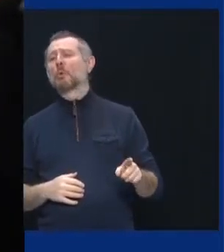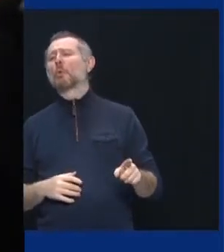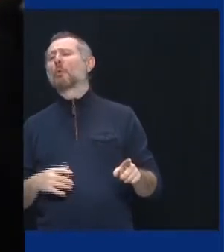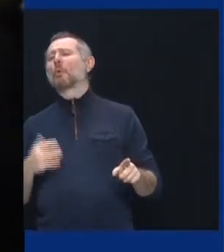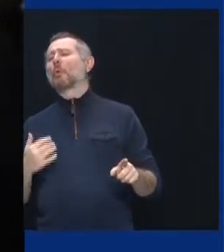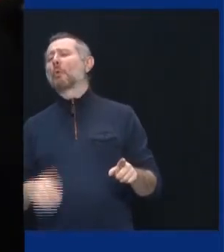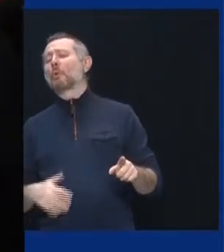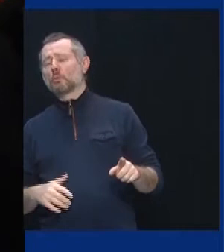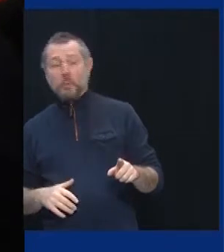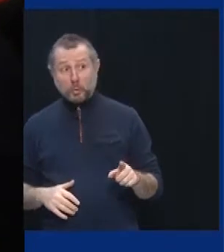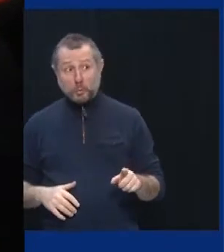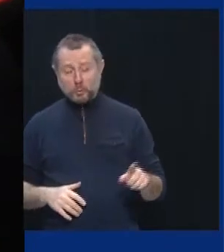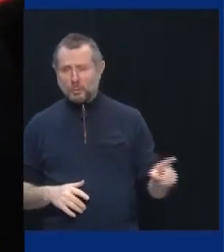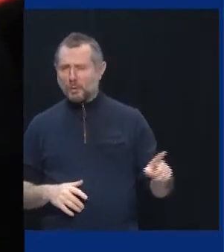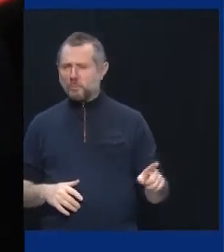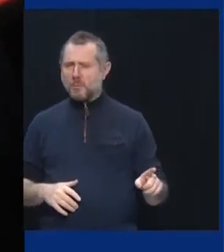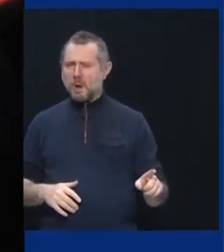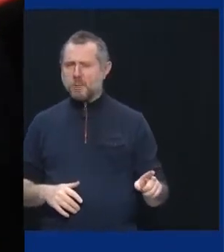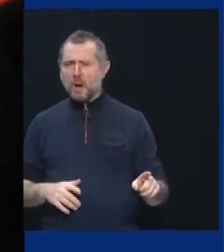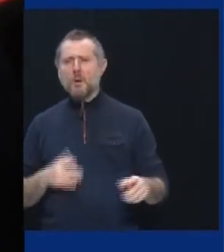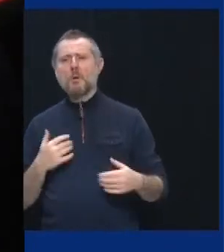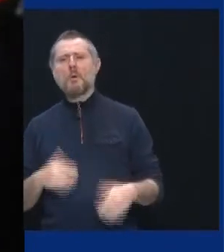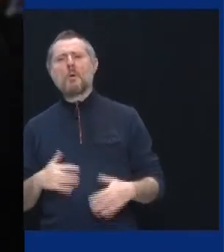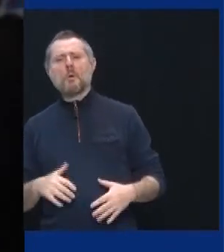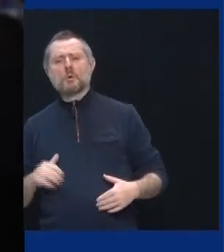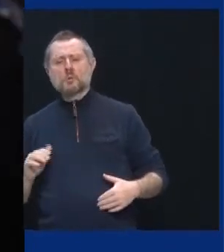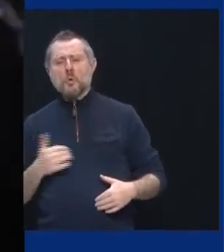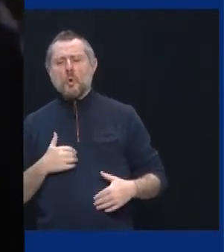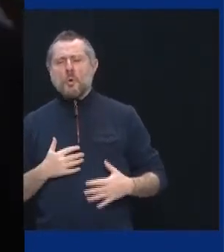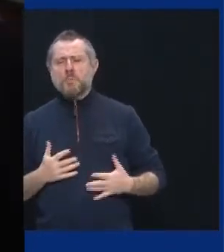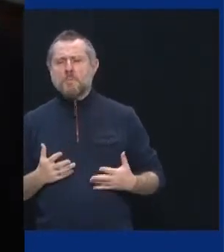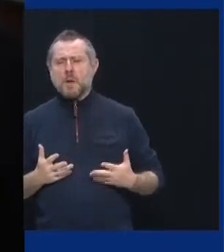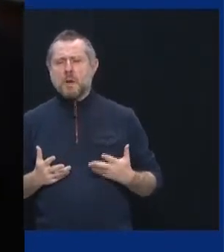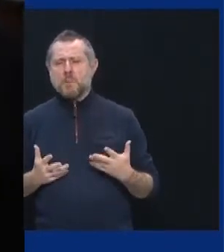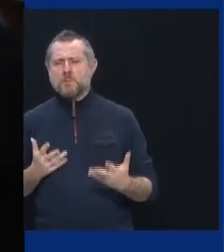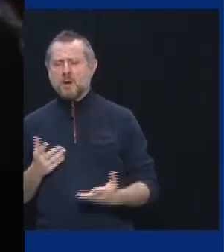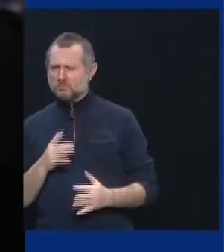soul. She's there to fight, to win the good fight.